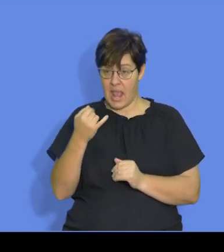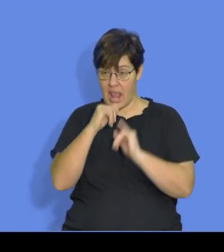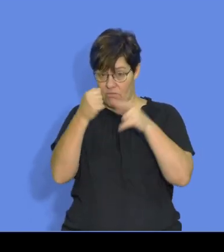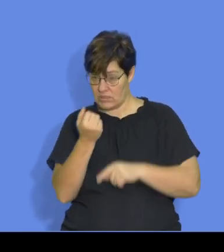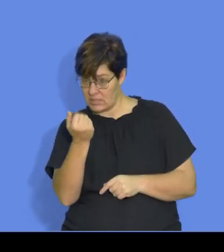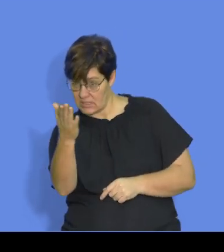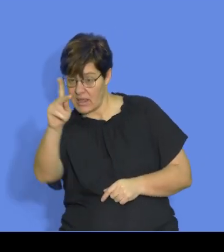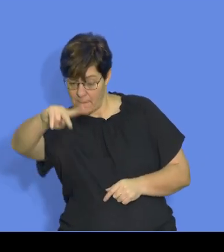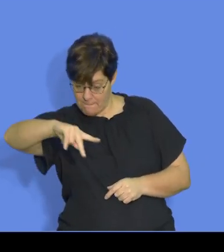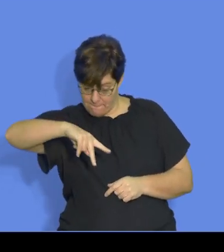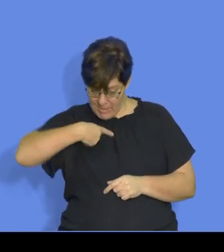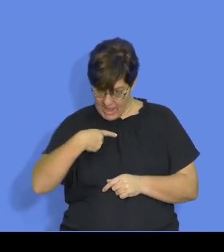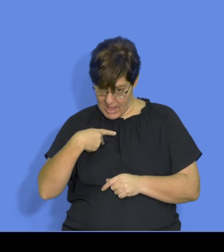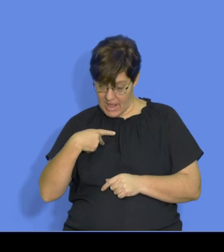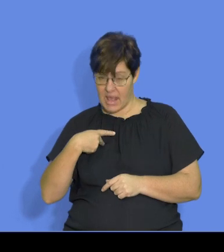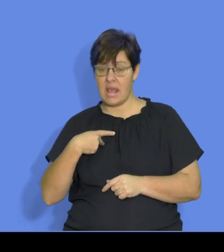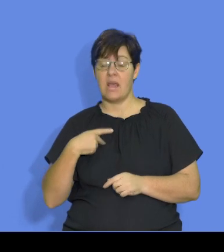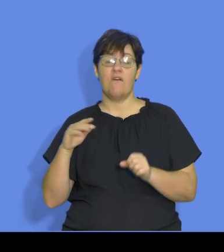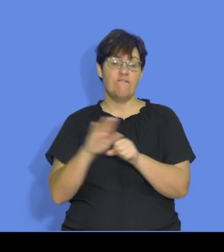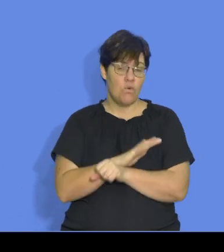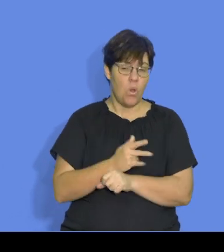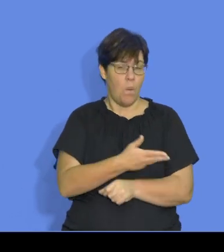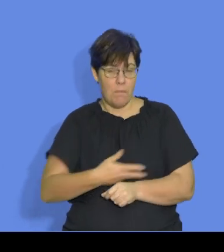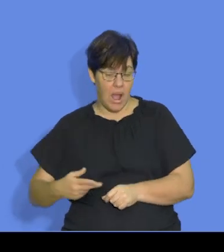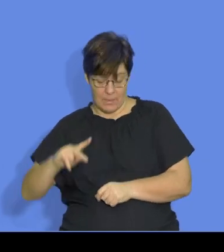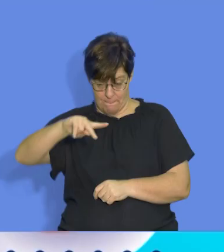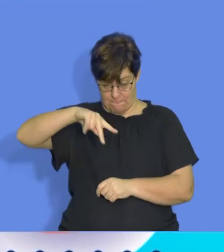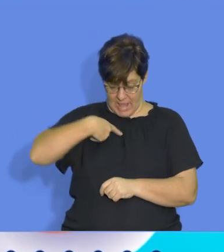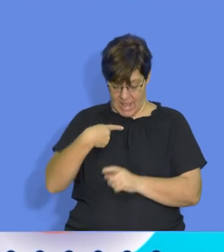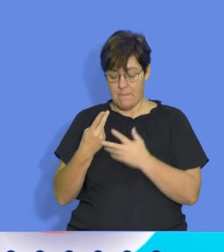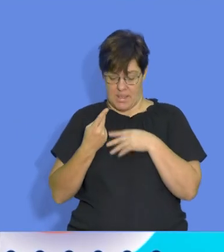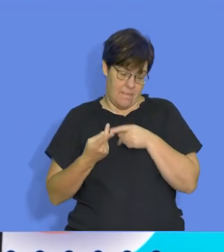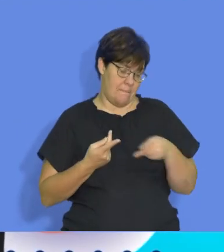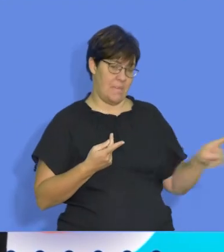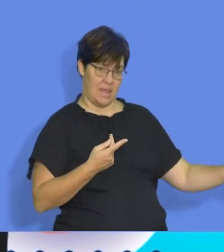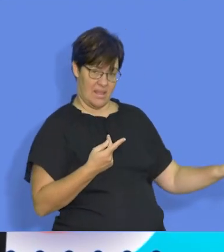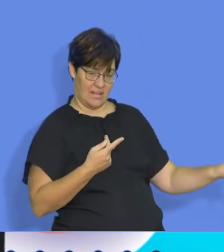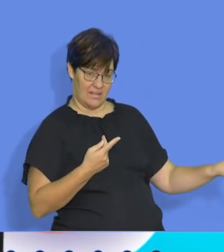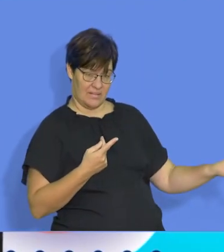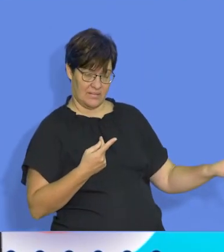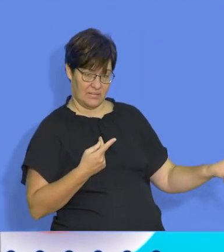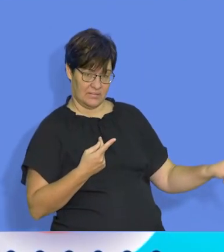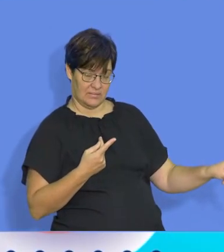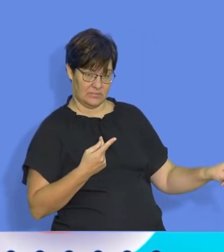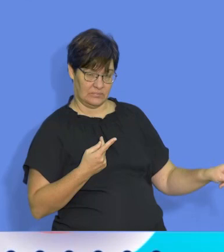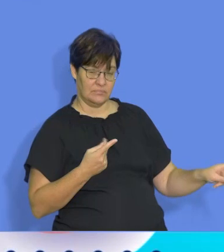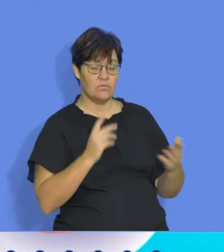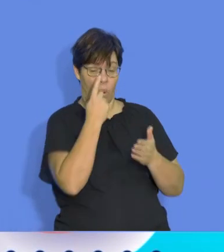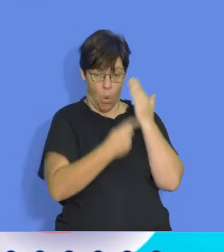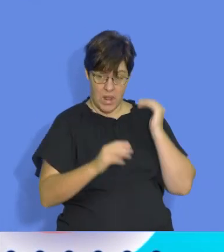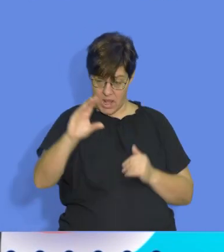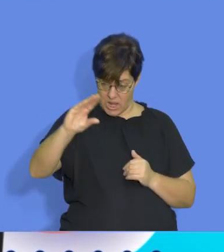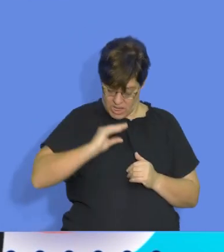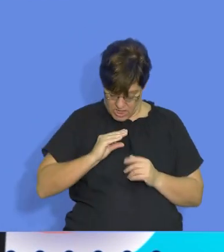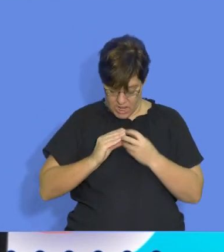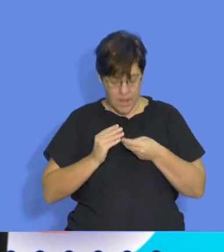payment either in full or in part. So very obvious, a receipt basis means you only pay over the